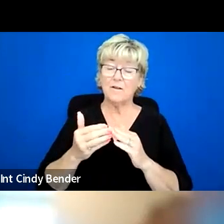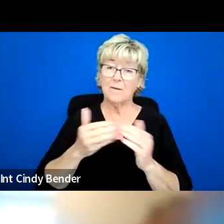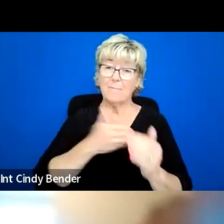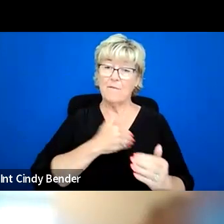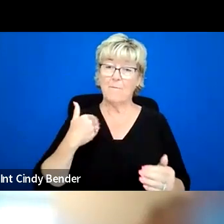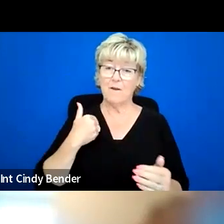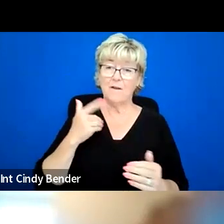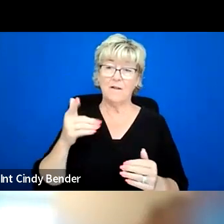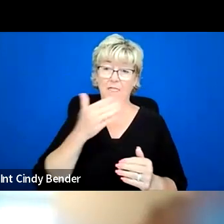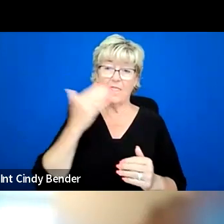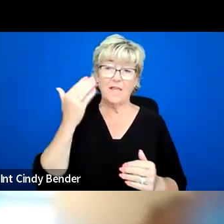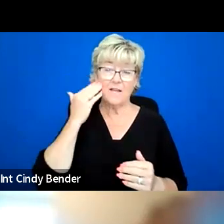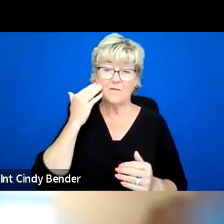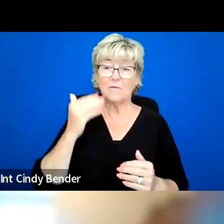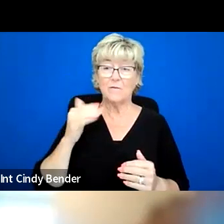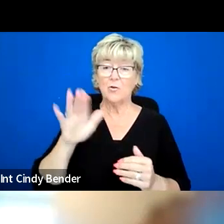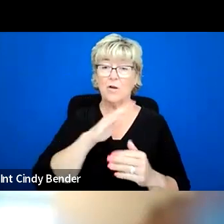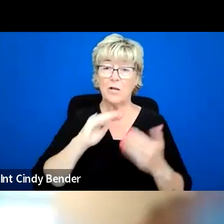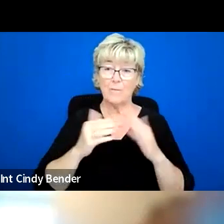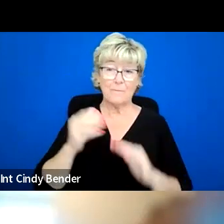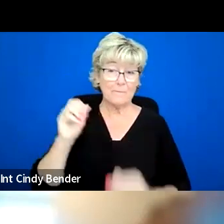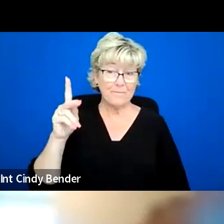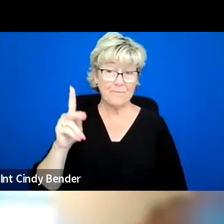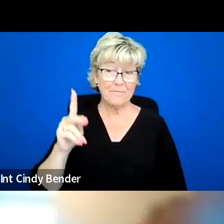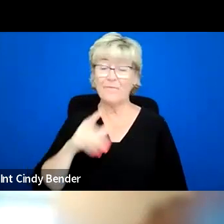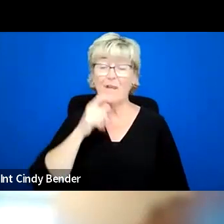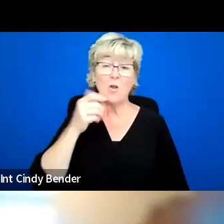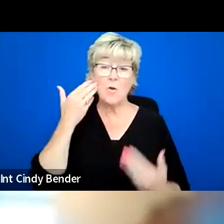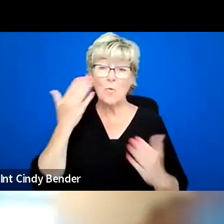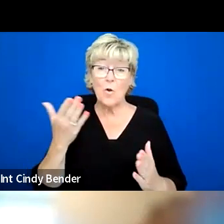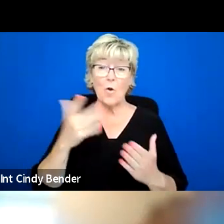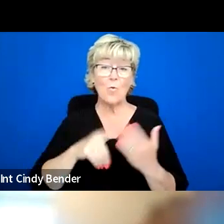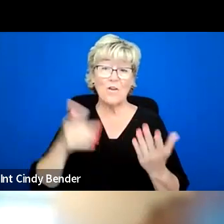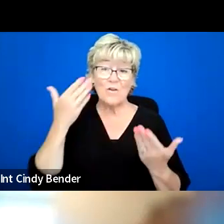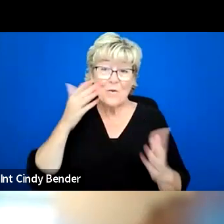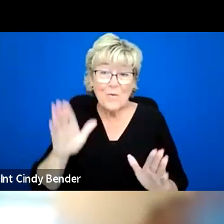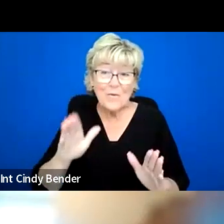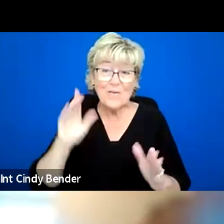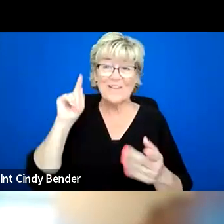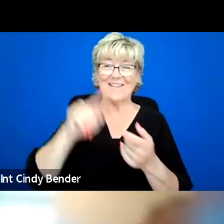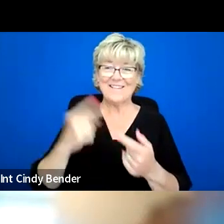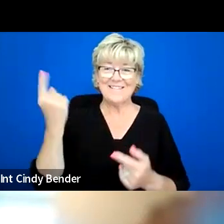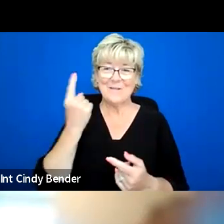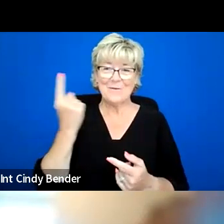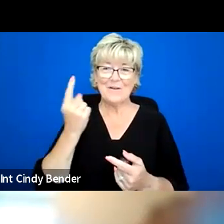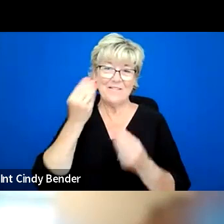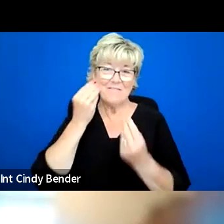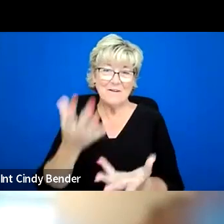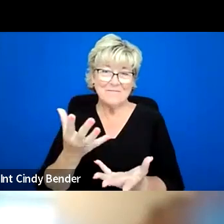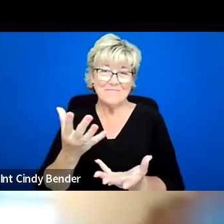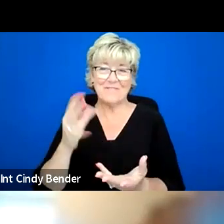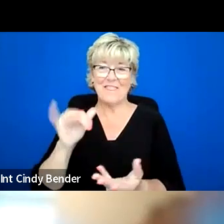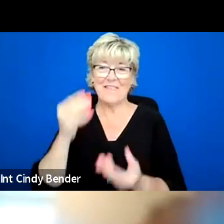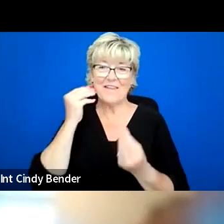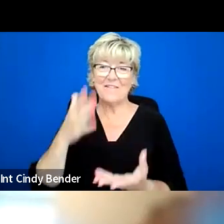community so that you can properly plan in advance. So you don't know what you don't know until someone informs you of that information.